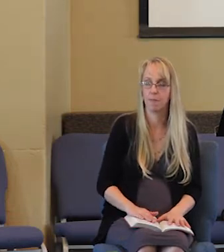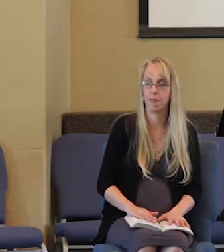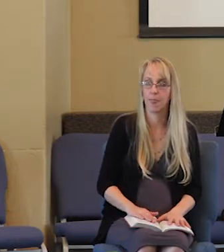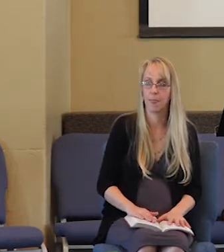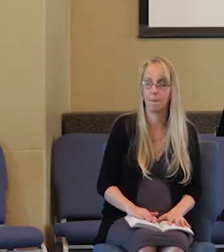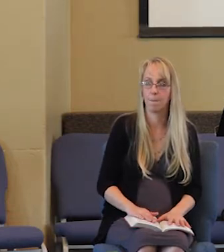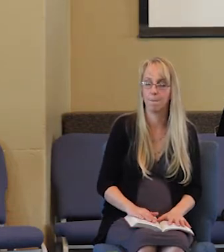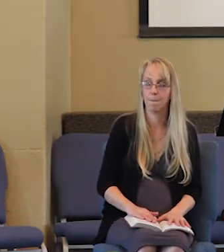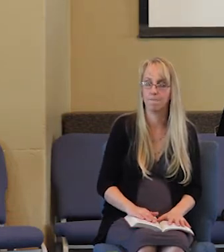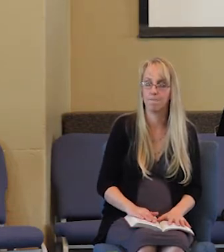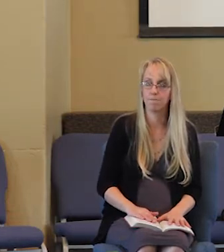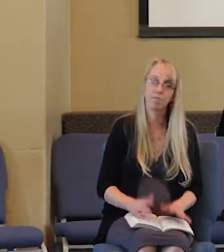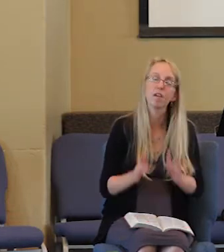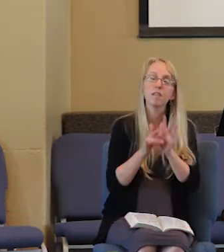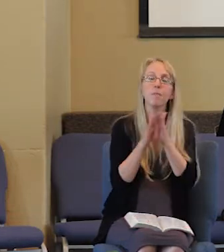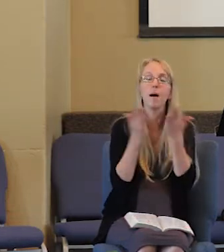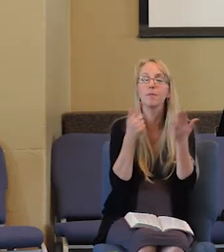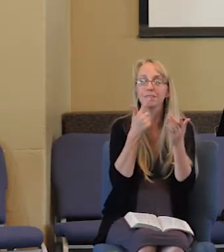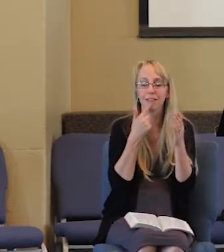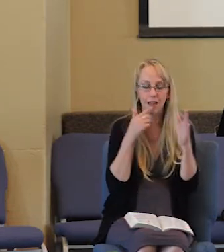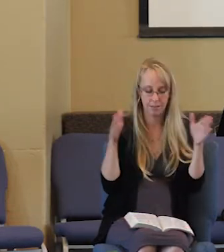The Bible says it's a narrow way.